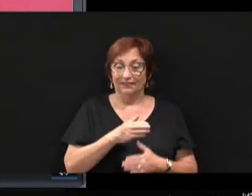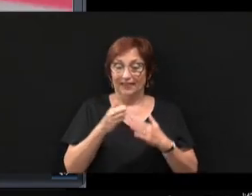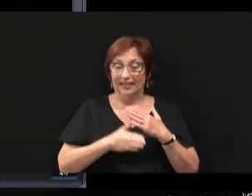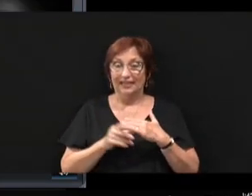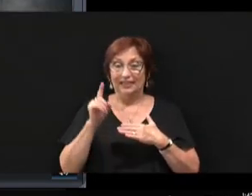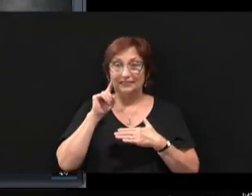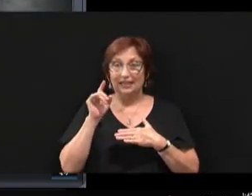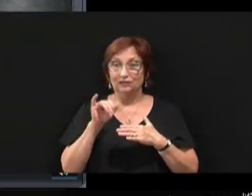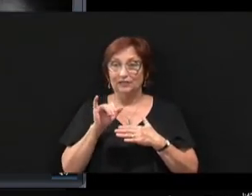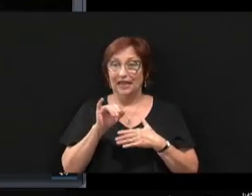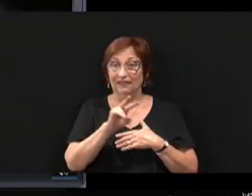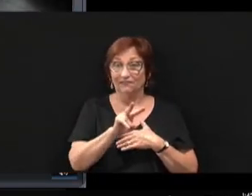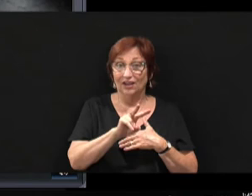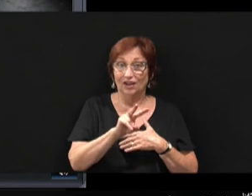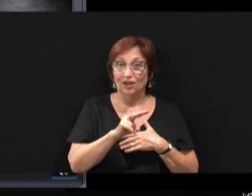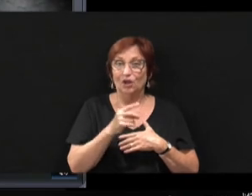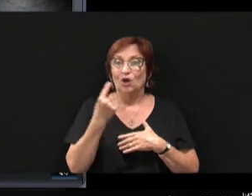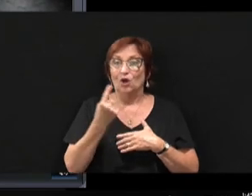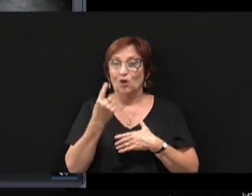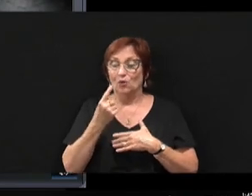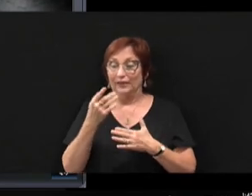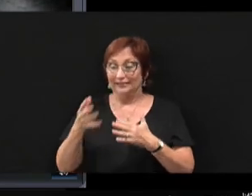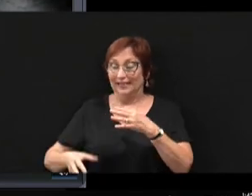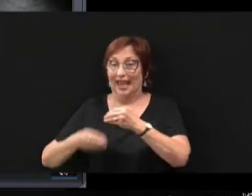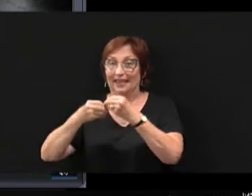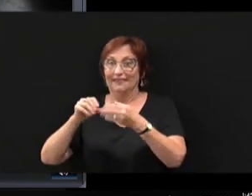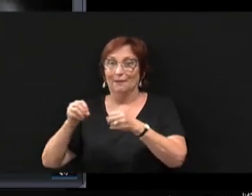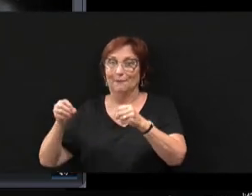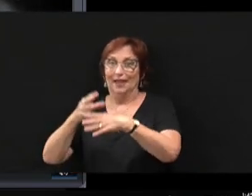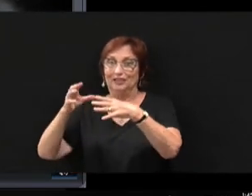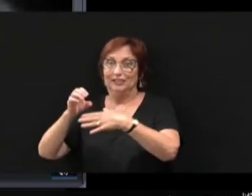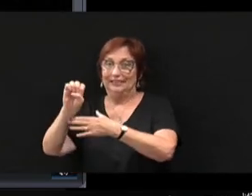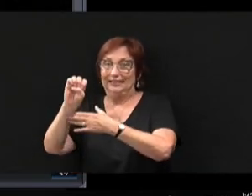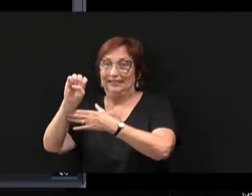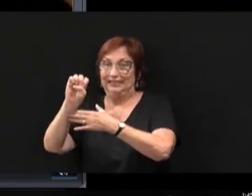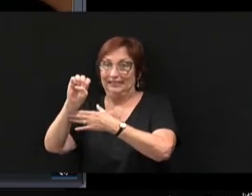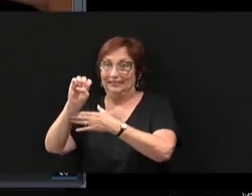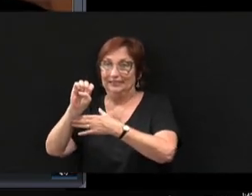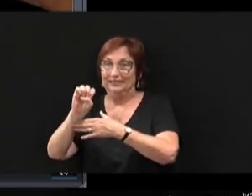That's right. Okay, here we go.